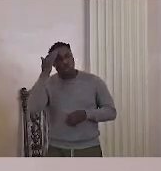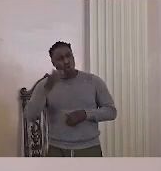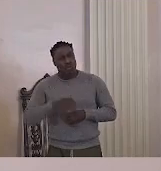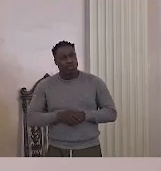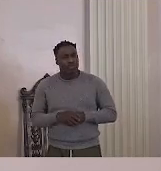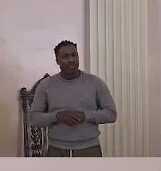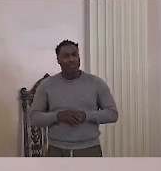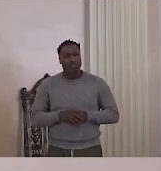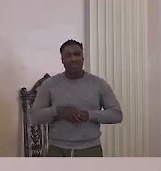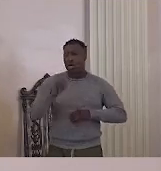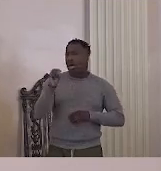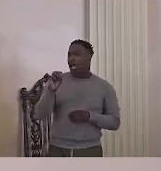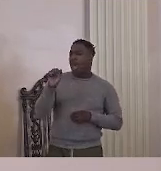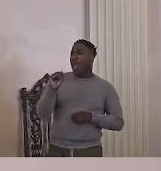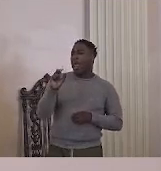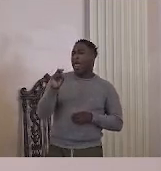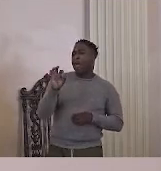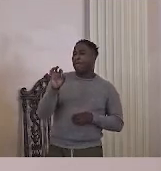Manifest destiny,